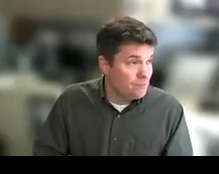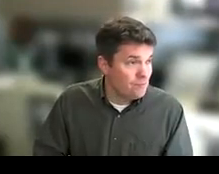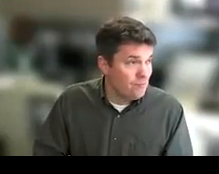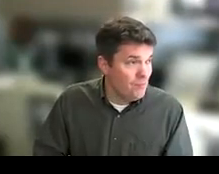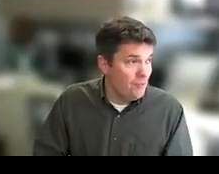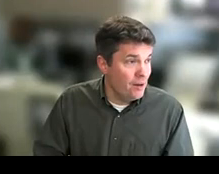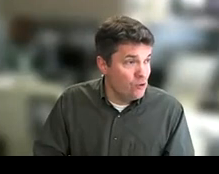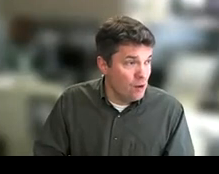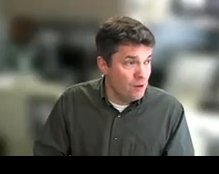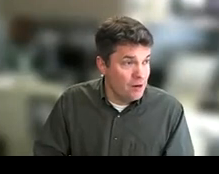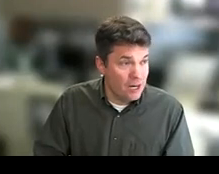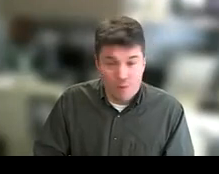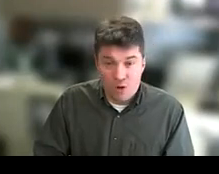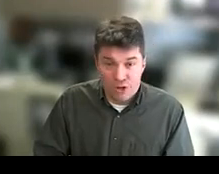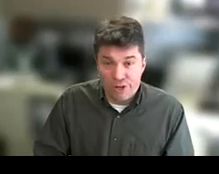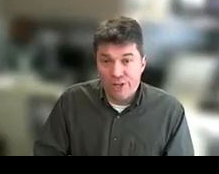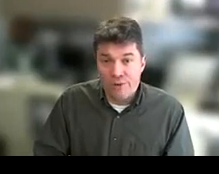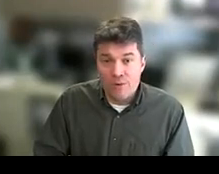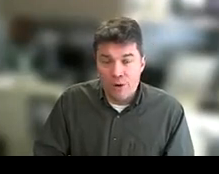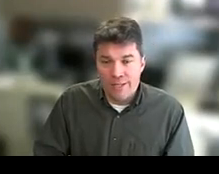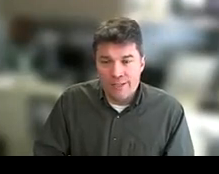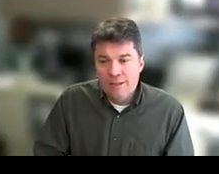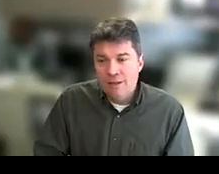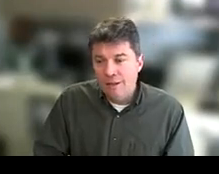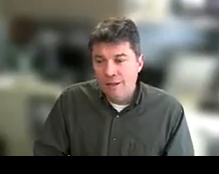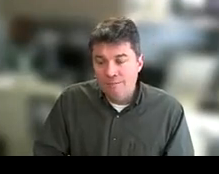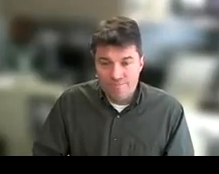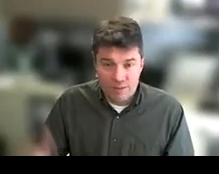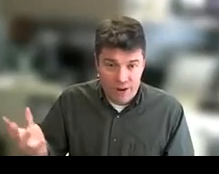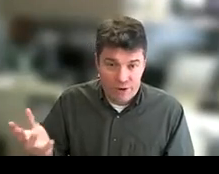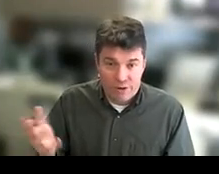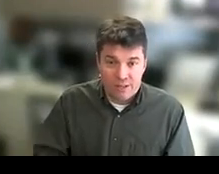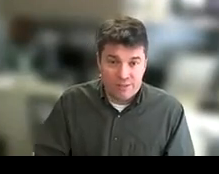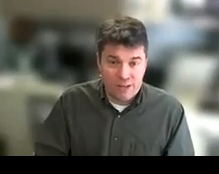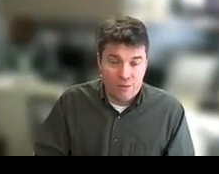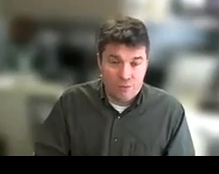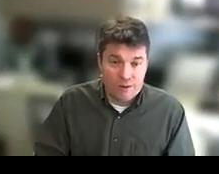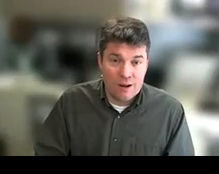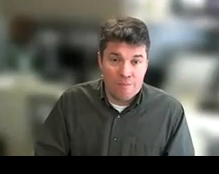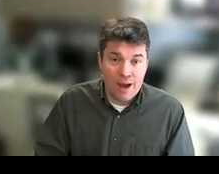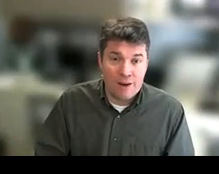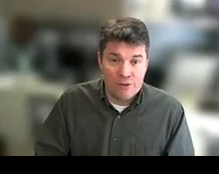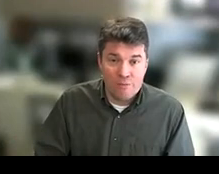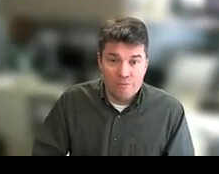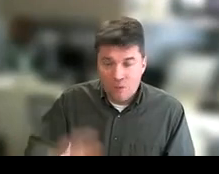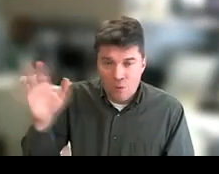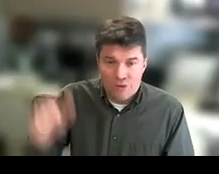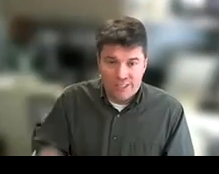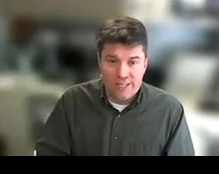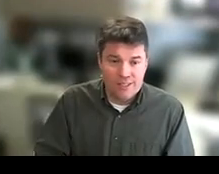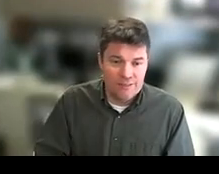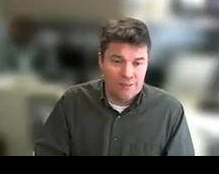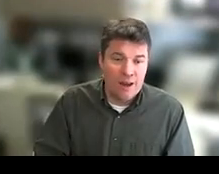well. And then trauma and exposure to extreme noise. Veterans that come back